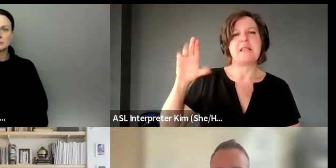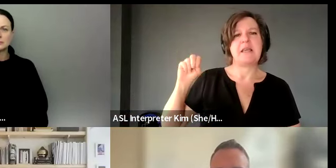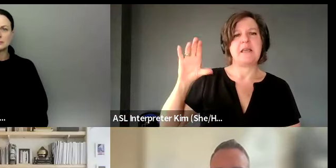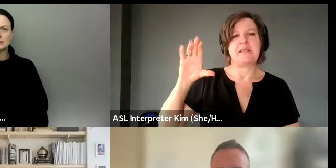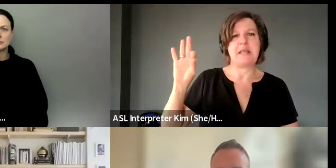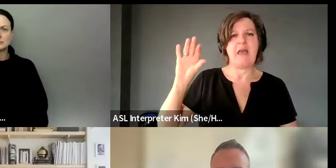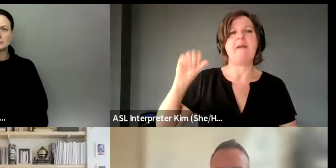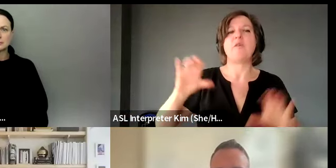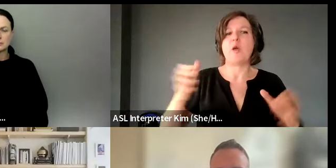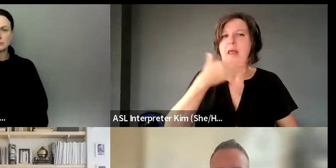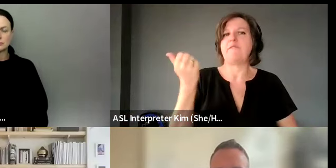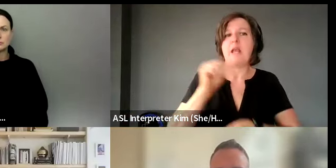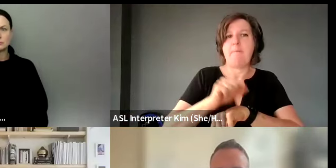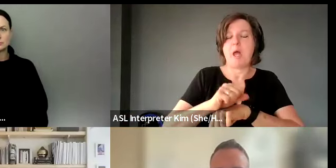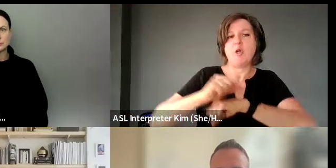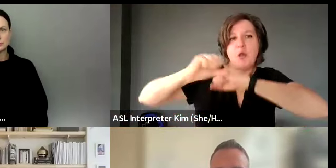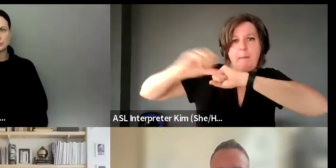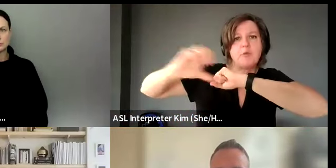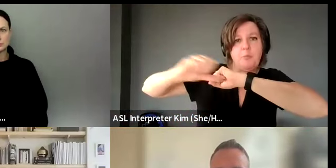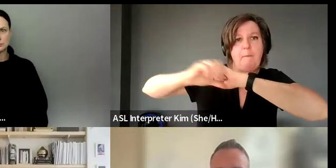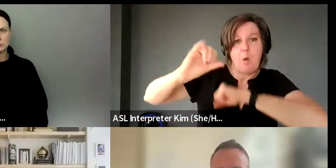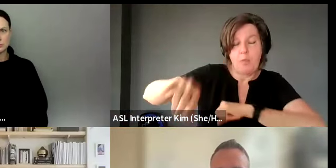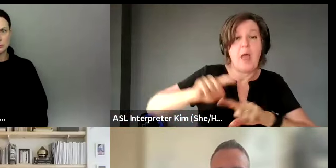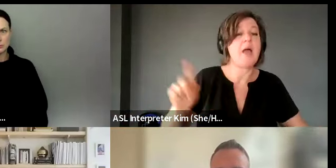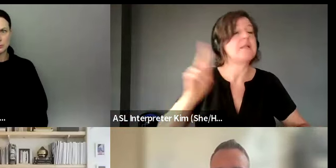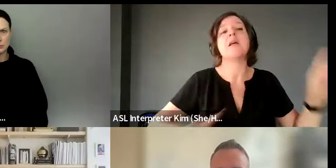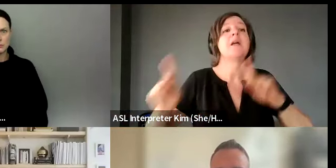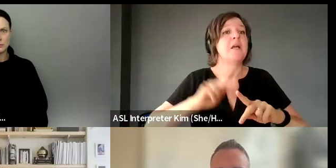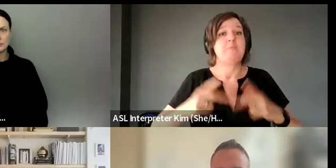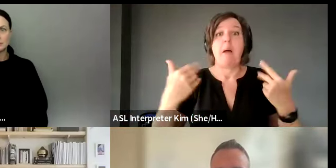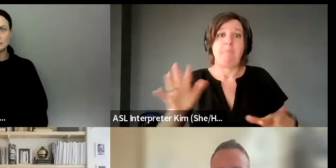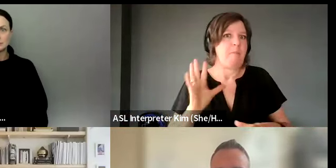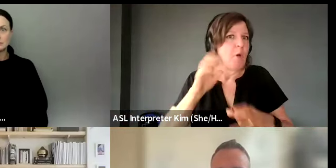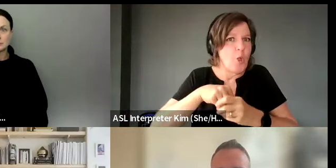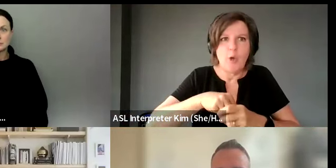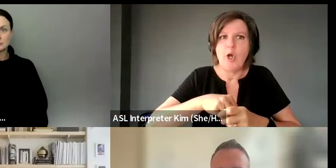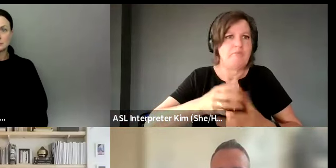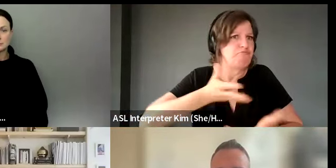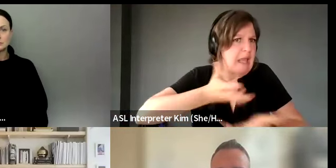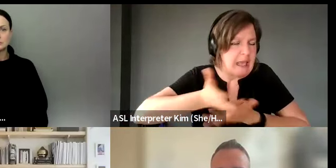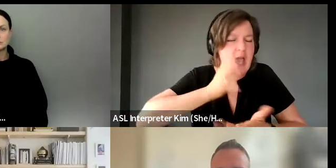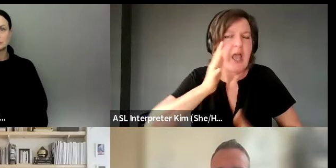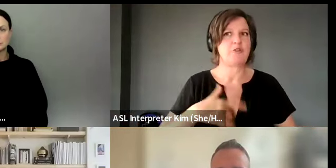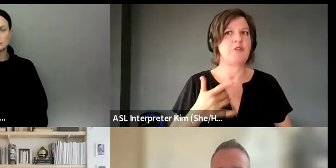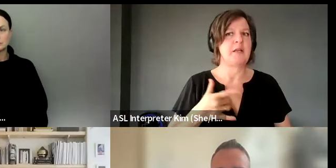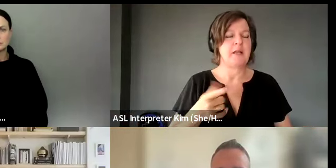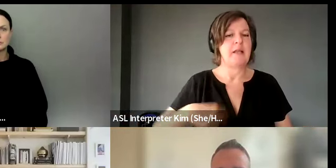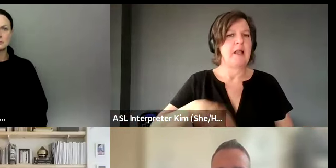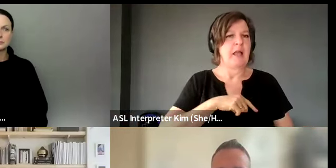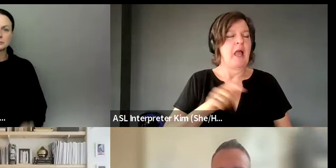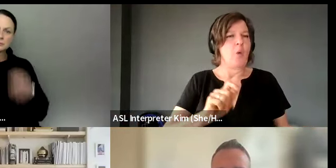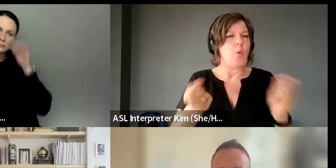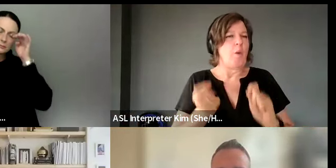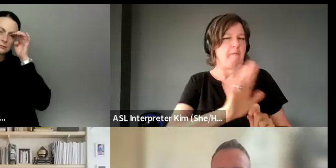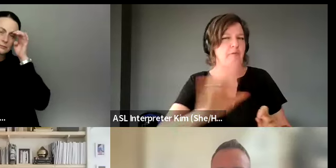promoting that. But people were very engaged, and I feel that we've changed people's